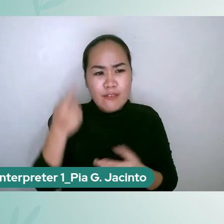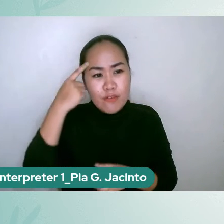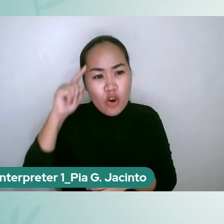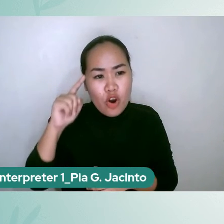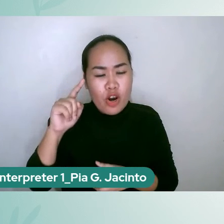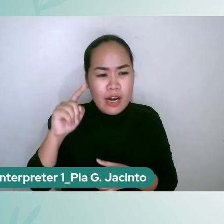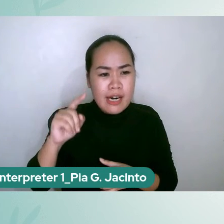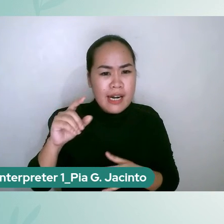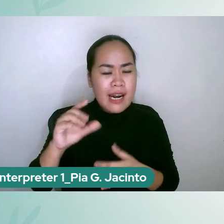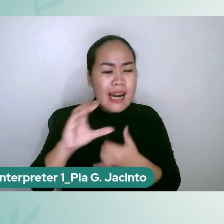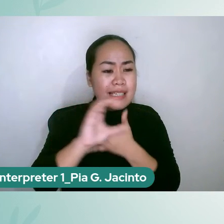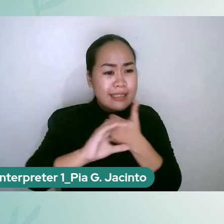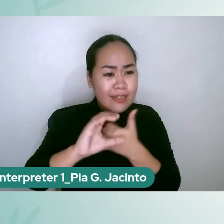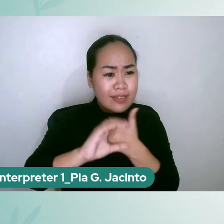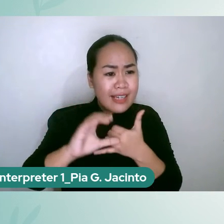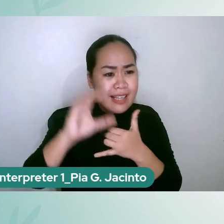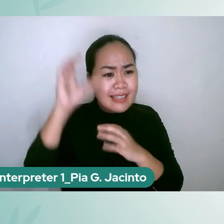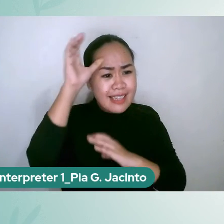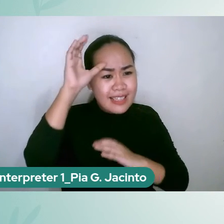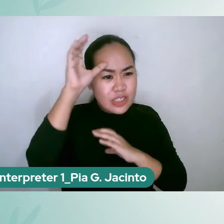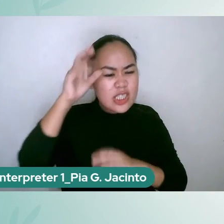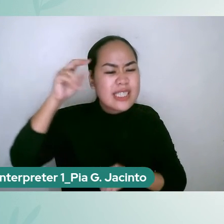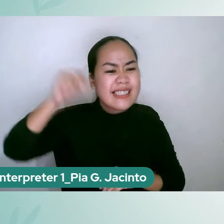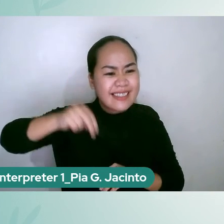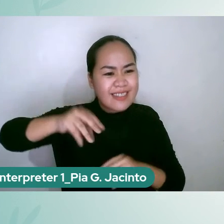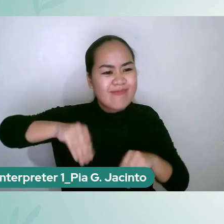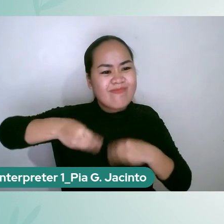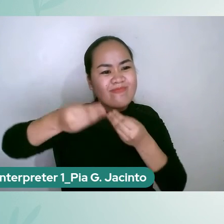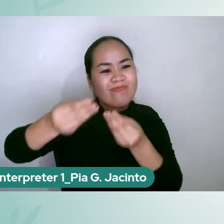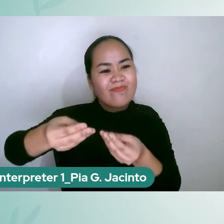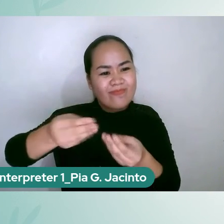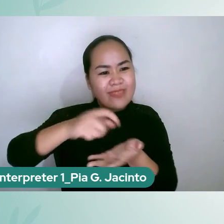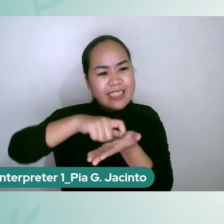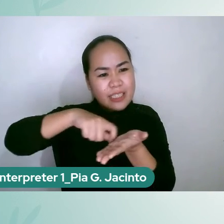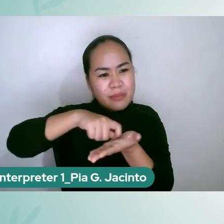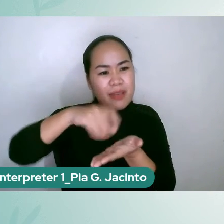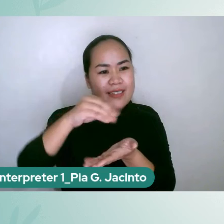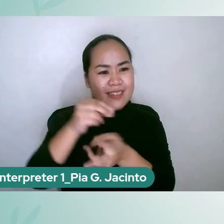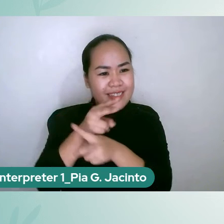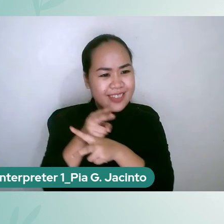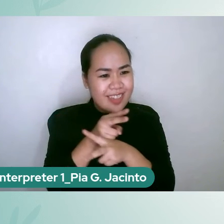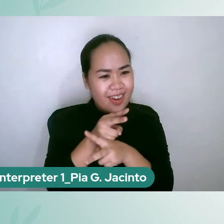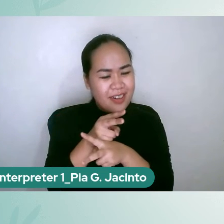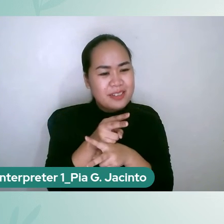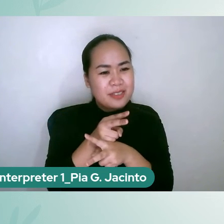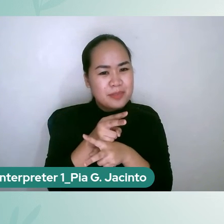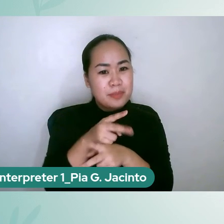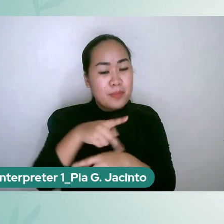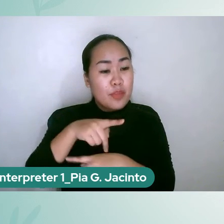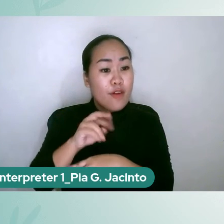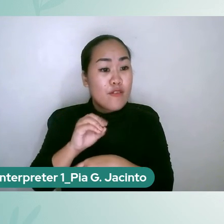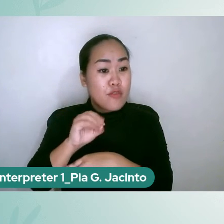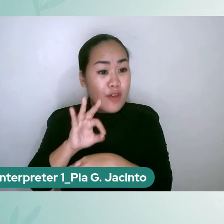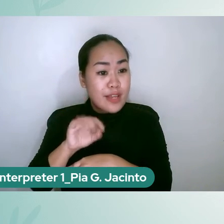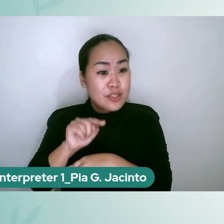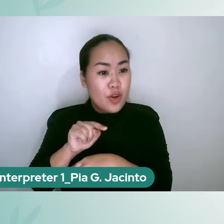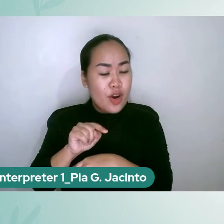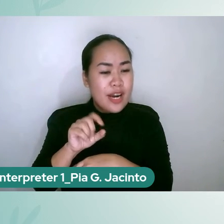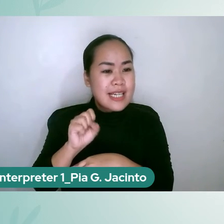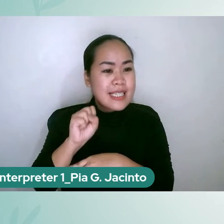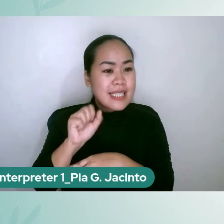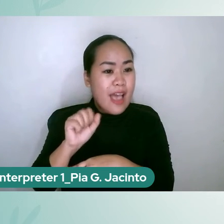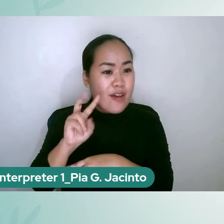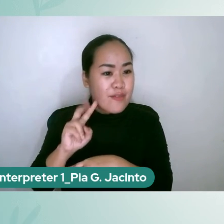cancer, they should be receiving treatment and care. Professor Marian Saville talked about the